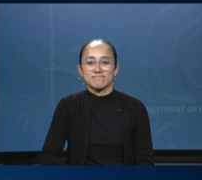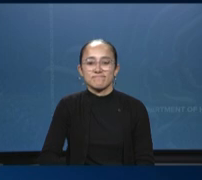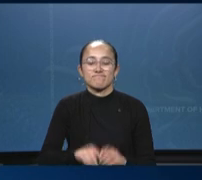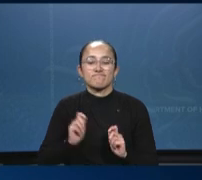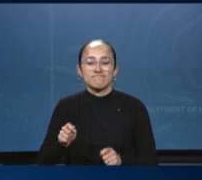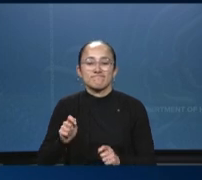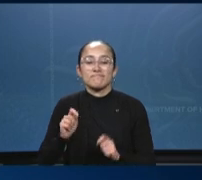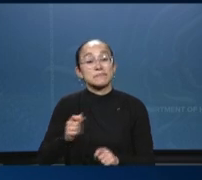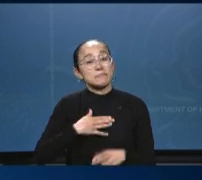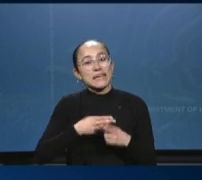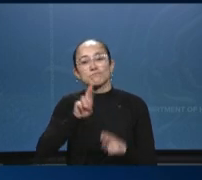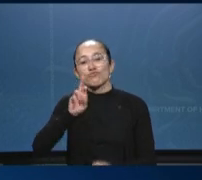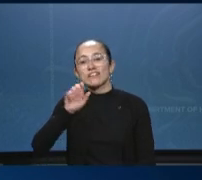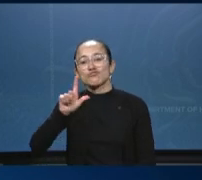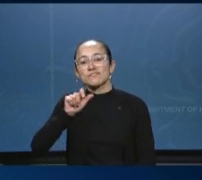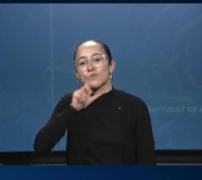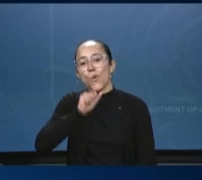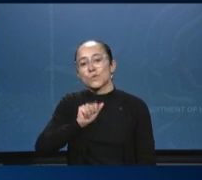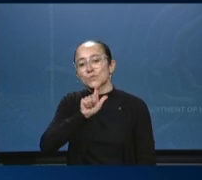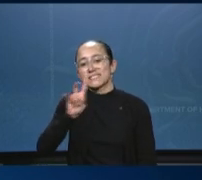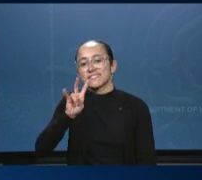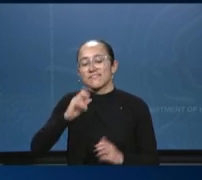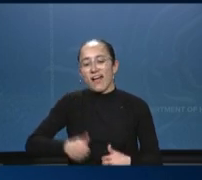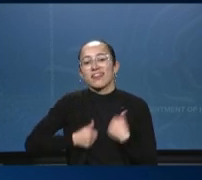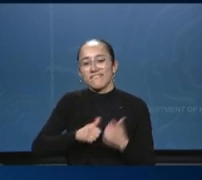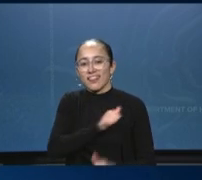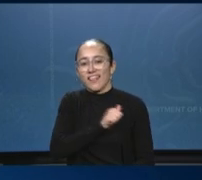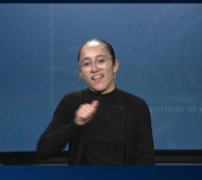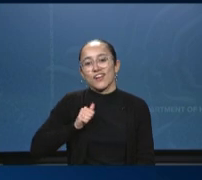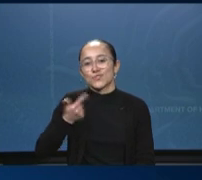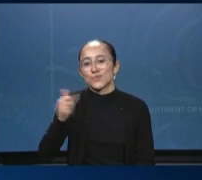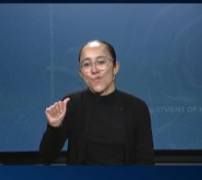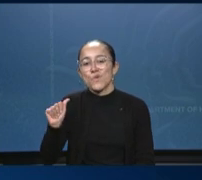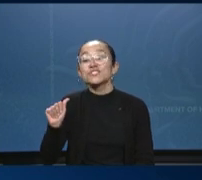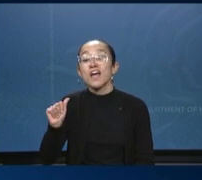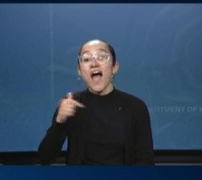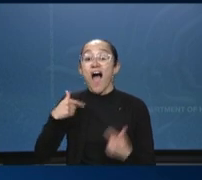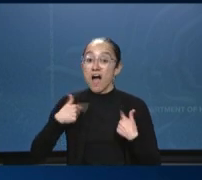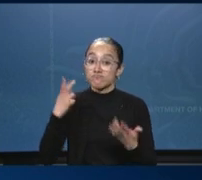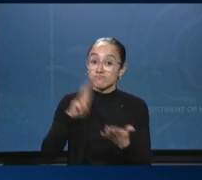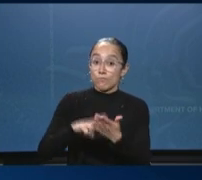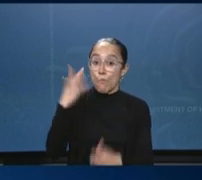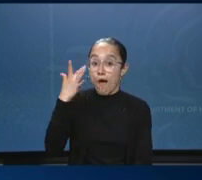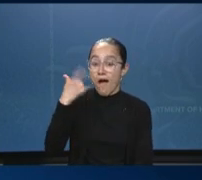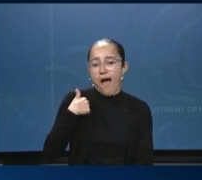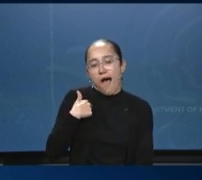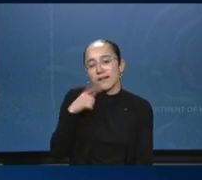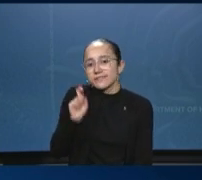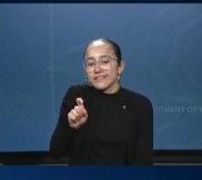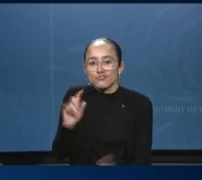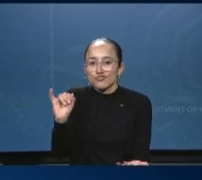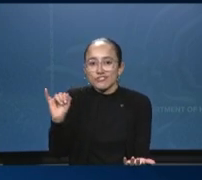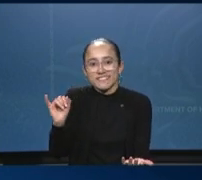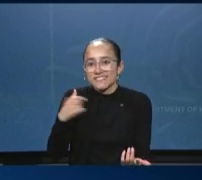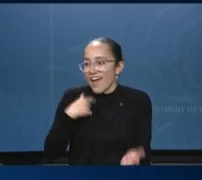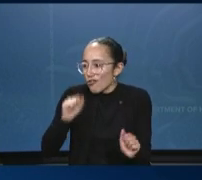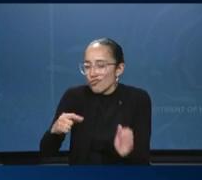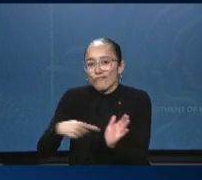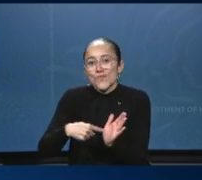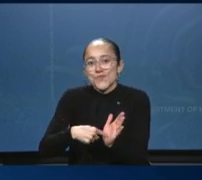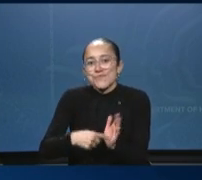My name is Rachel. I'm 27 years old and I live in Atlanta, Georgia. And I signed up because I needed insurance that I could